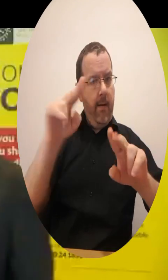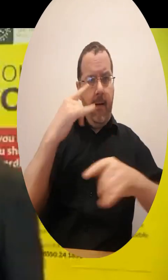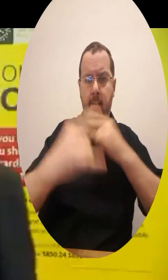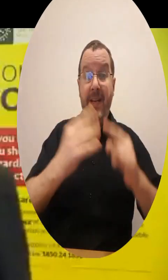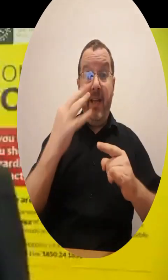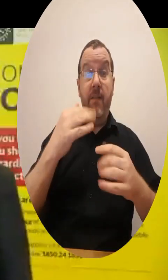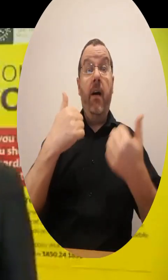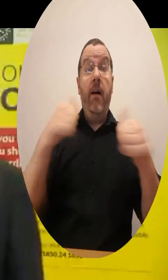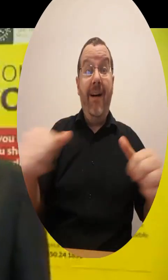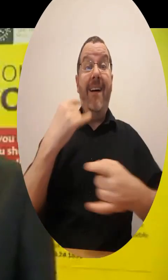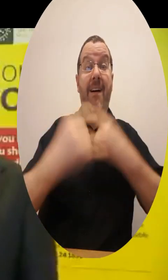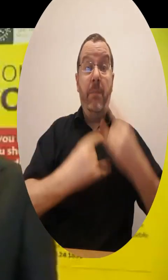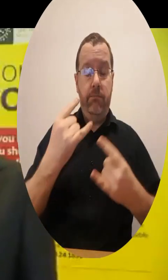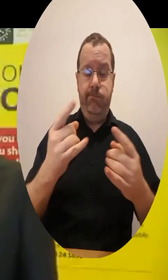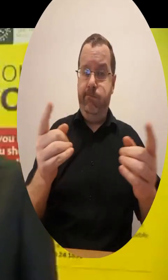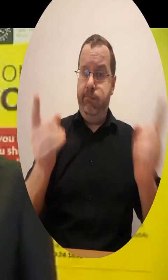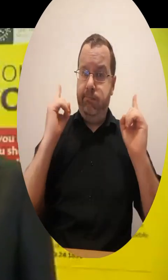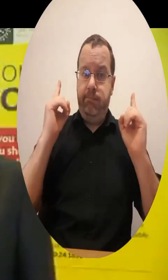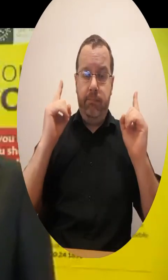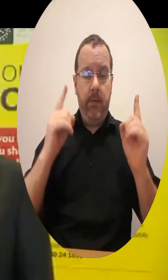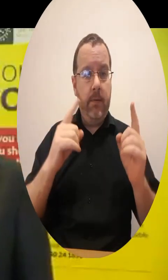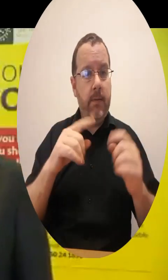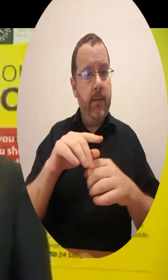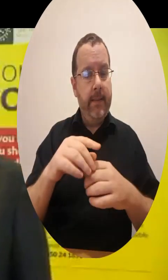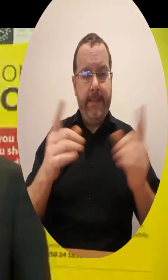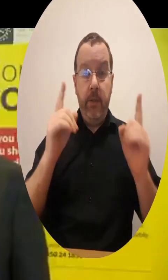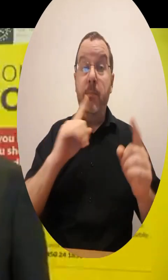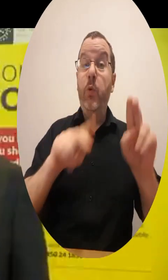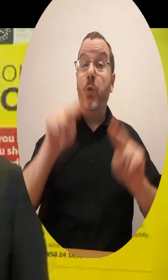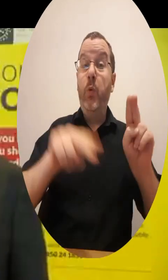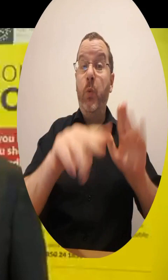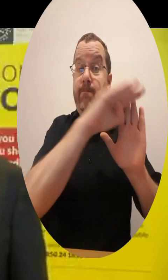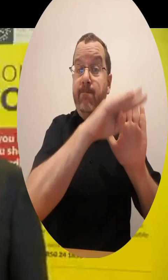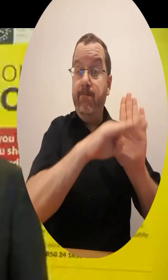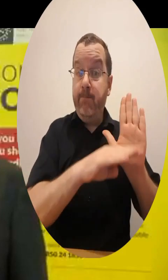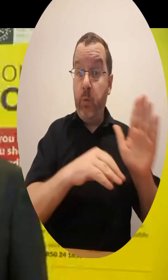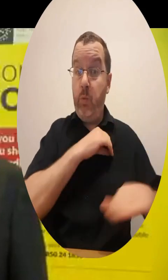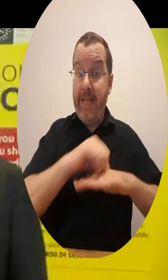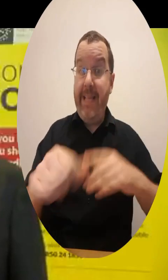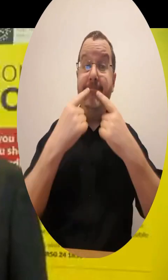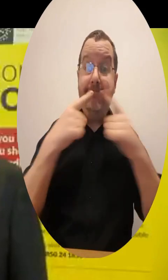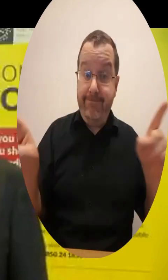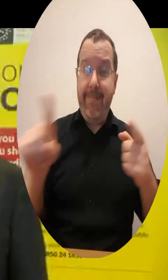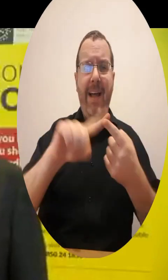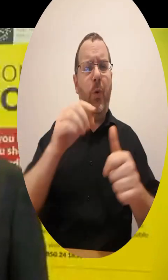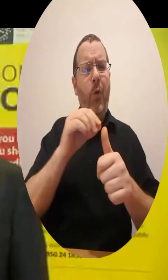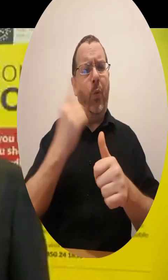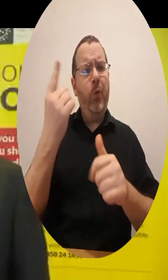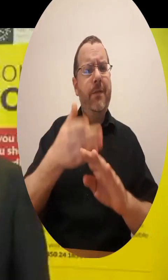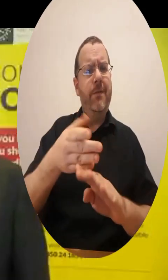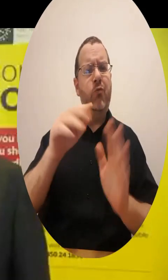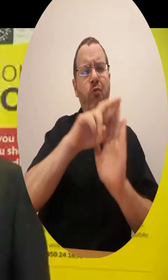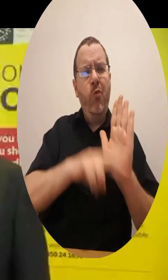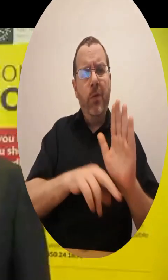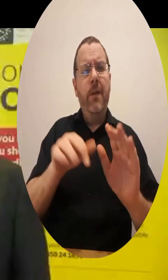are in a serious situation. But all of the measures announced today and the ones already in place are aimed